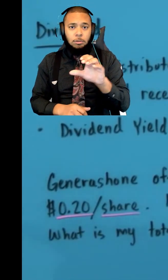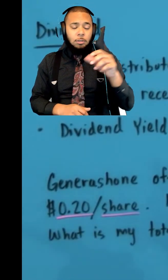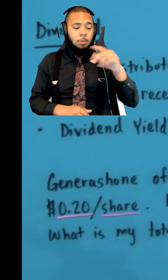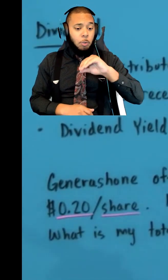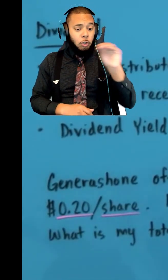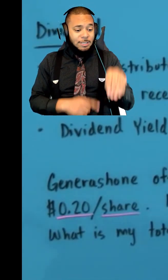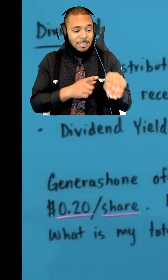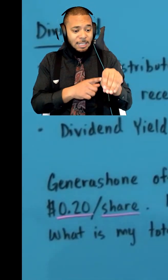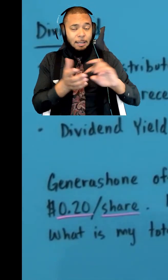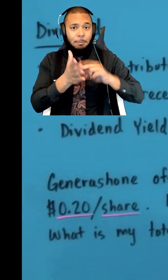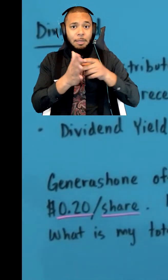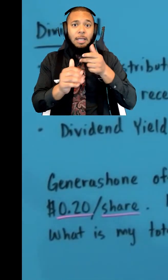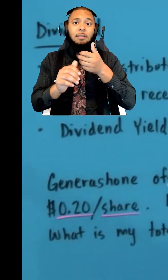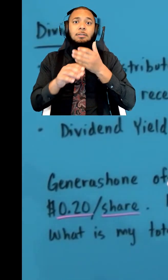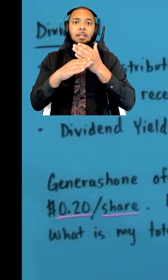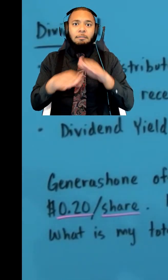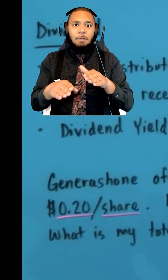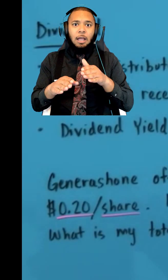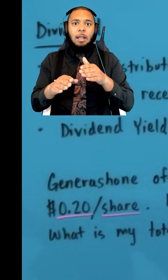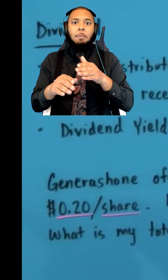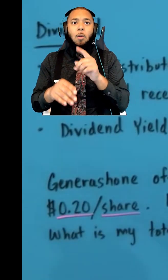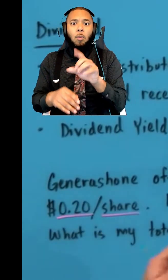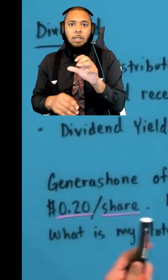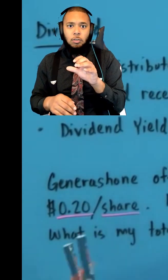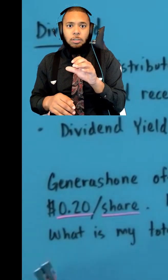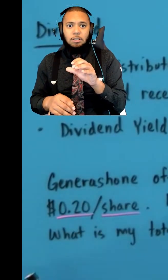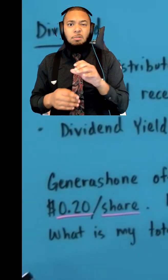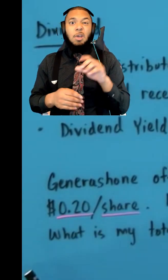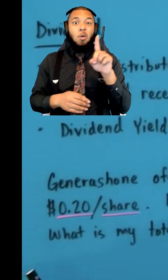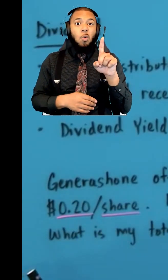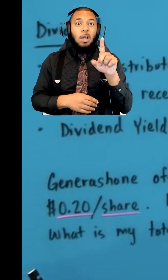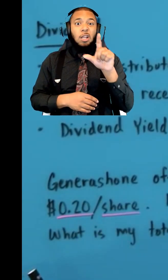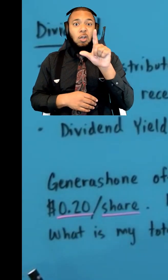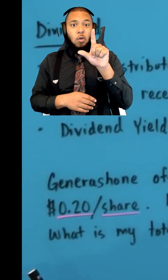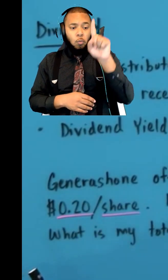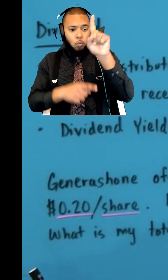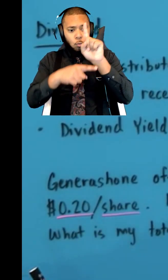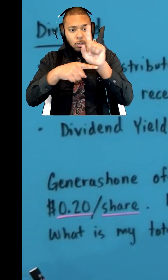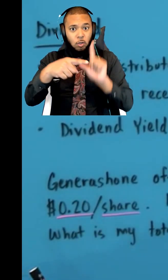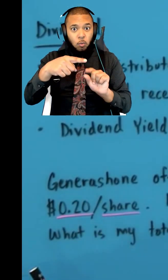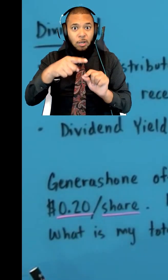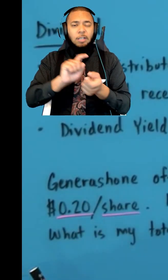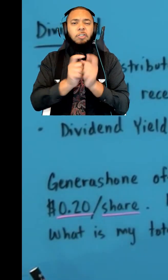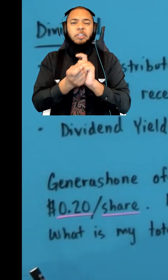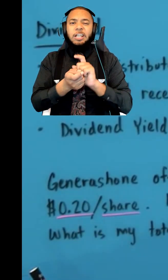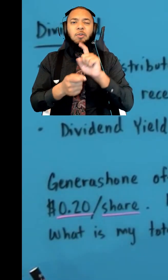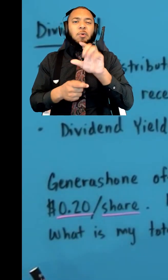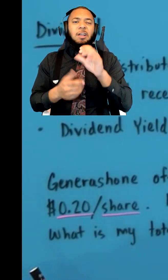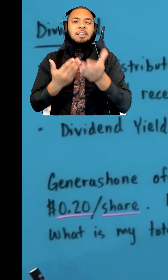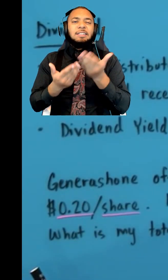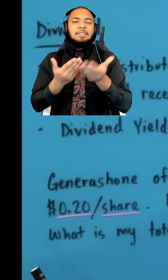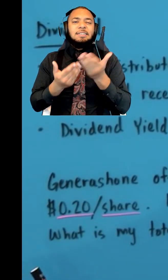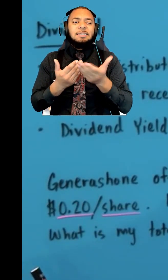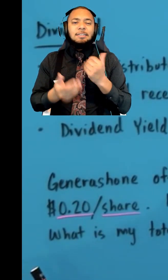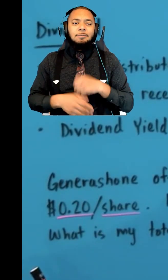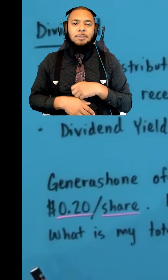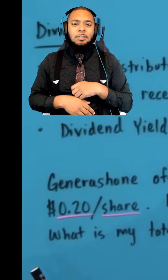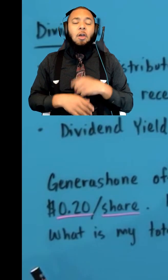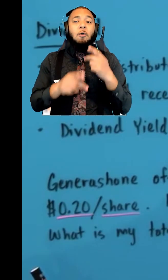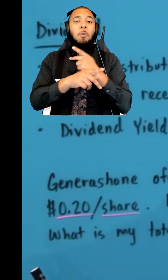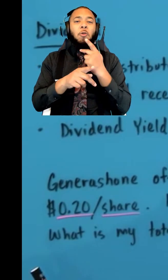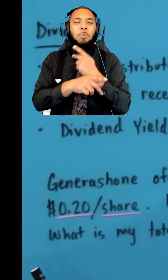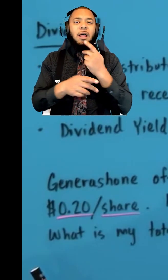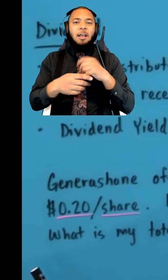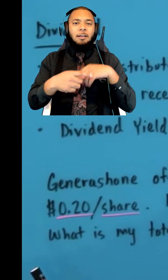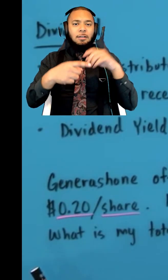100. Luckily, 20 can turn into 100 very easily. You just multiply by 5. If we do it